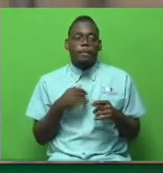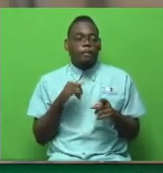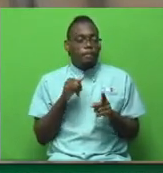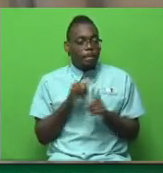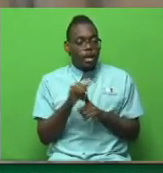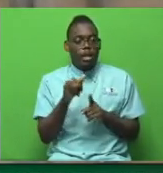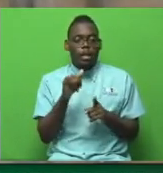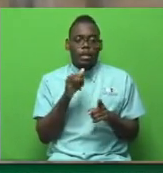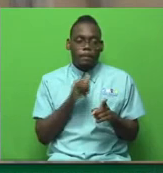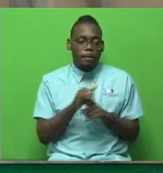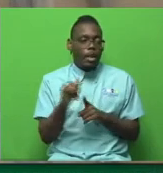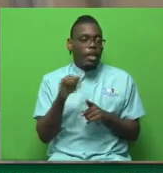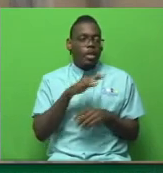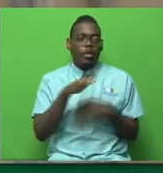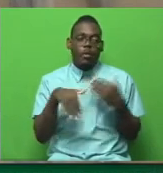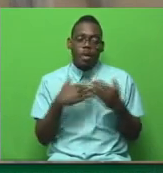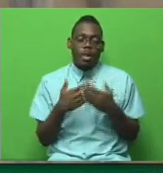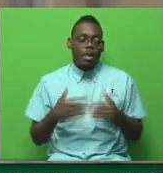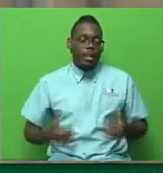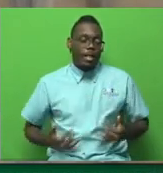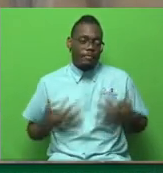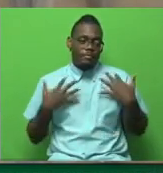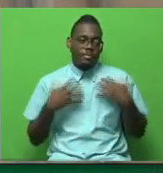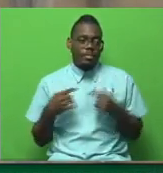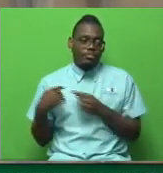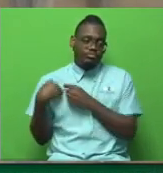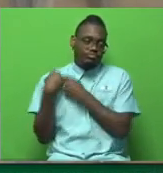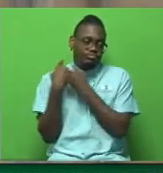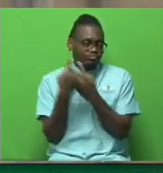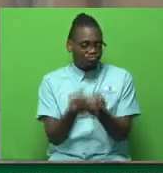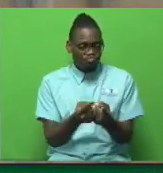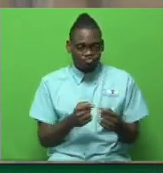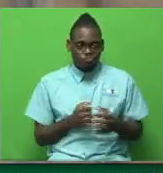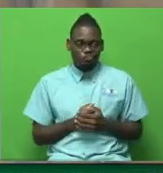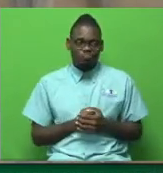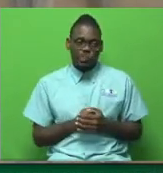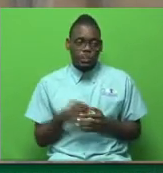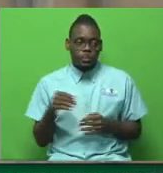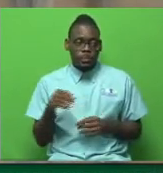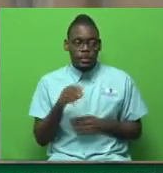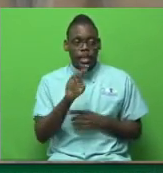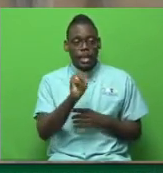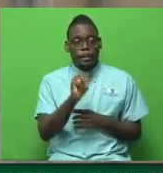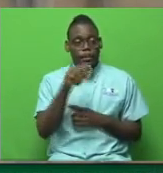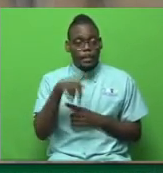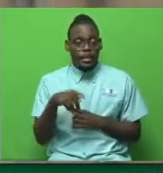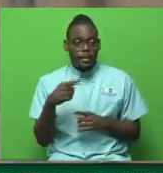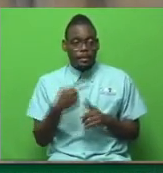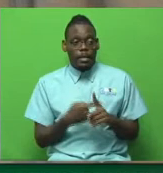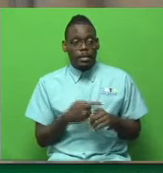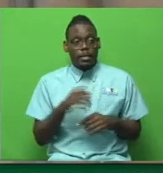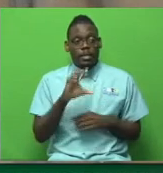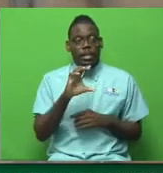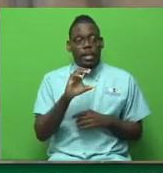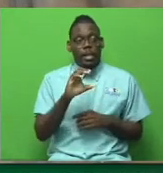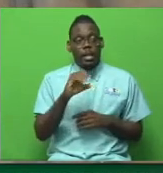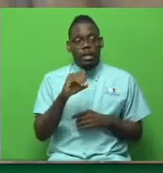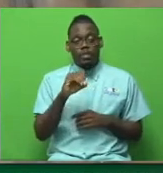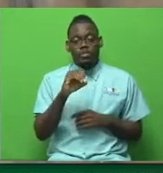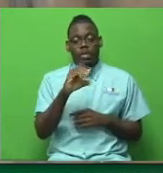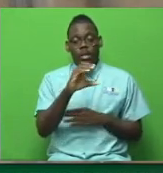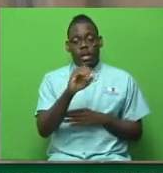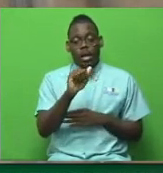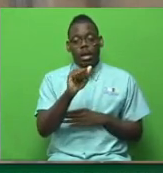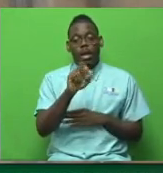even the member for karate East who Fashions himself after Tim Gopi Singh did not even